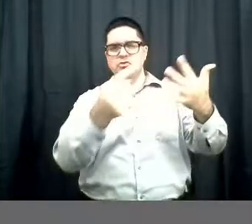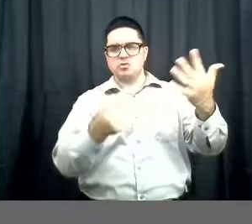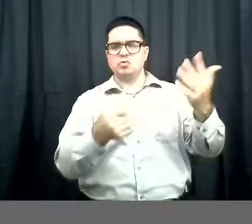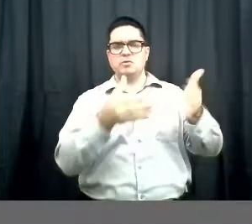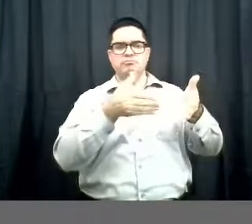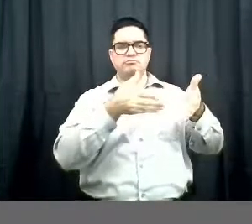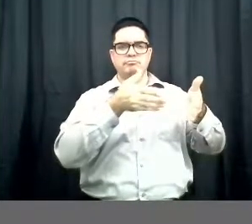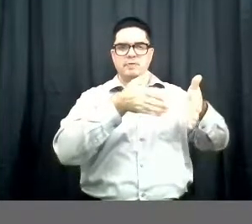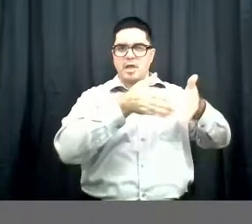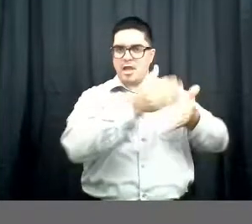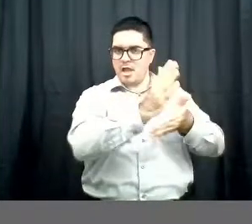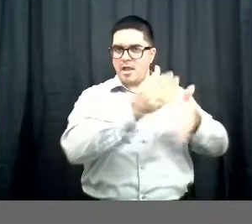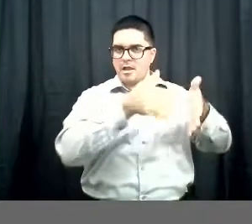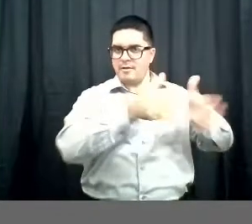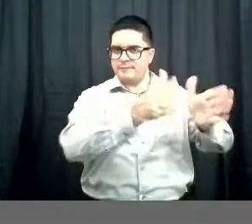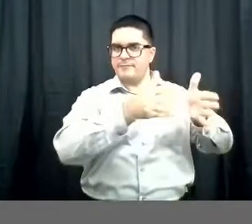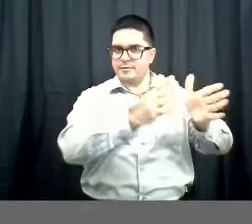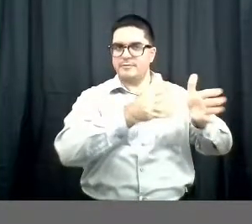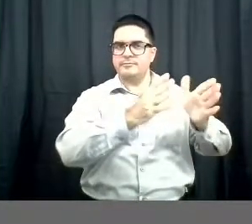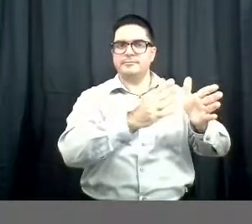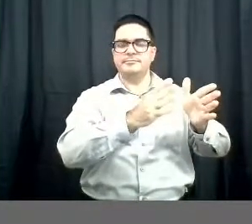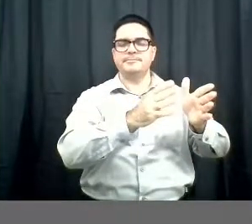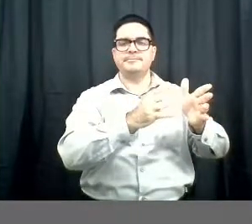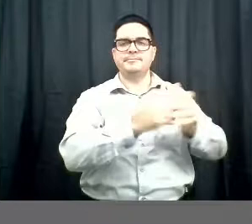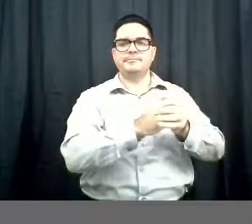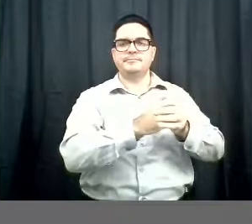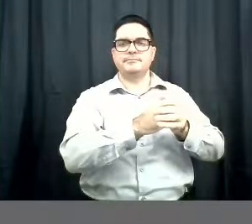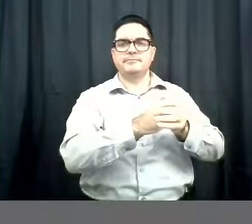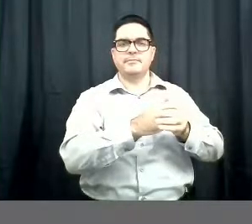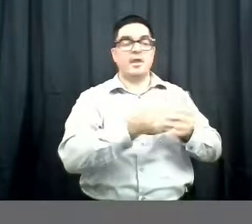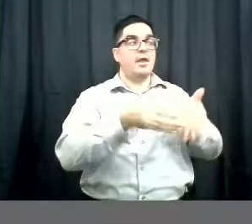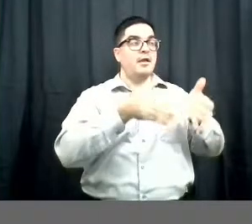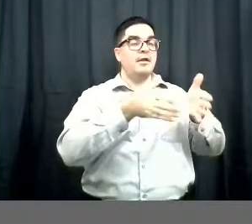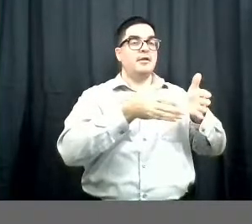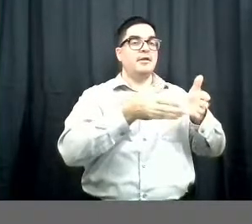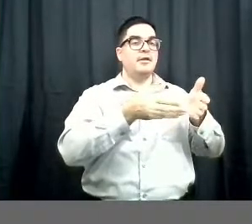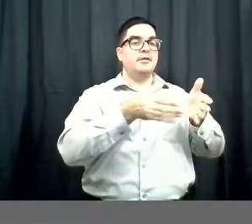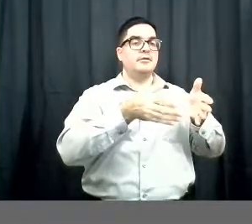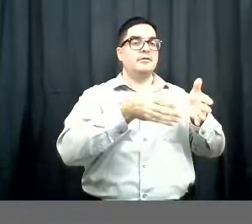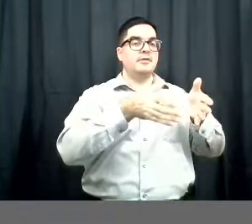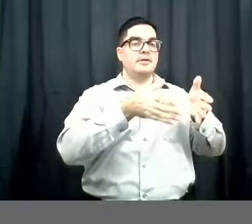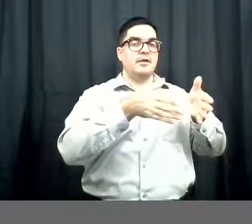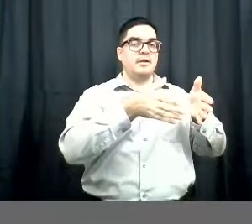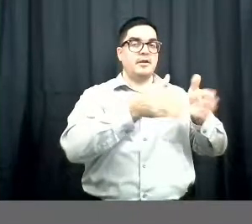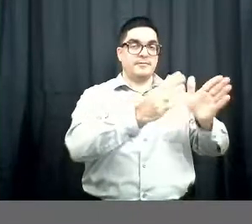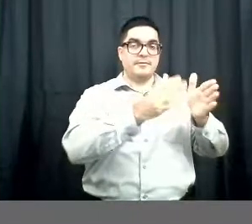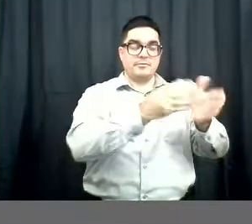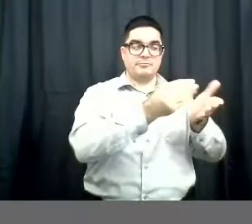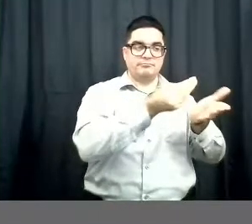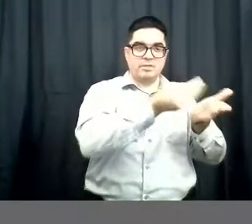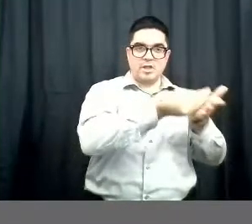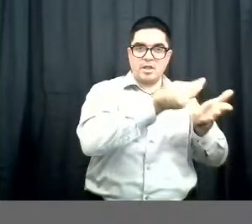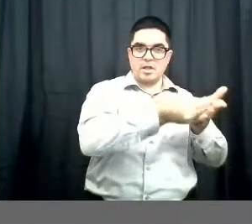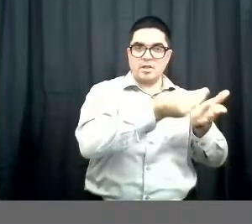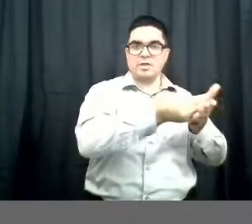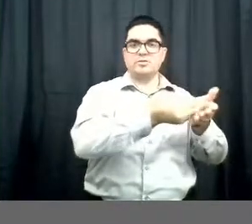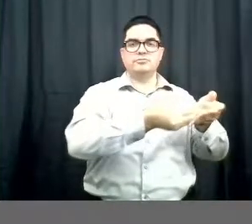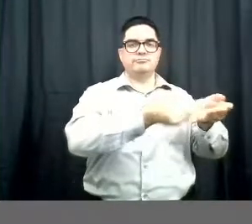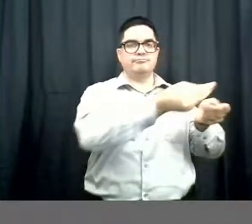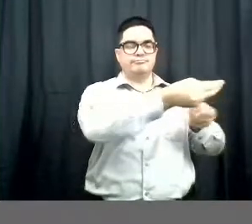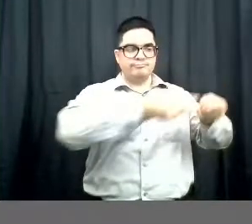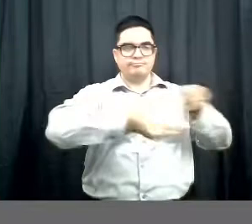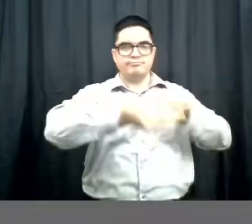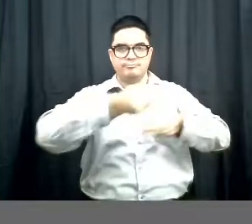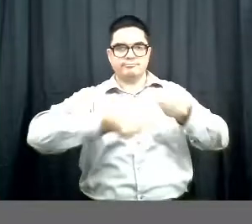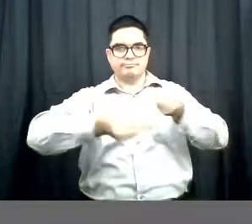it's increased available cash, and that available cash is then in turn taken into consideration the plan of adjustment. Just want to make sure that I heard that